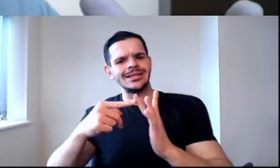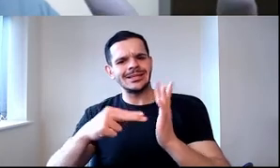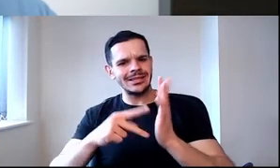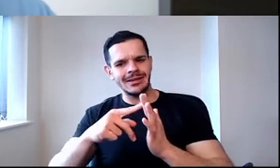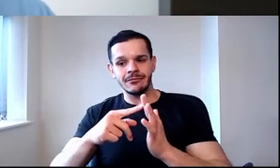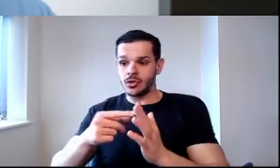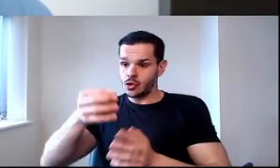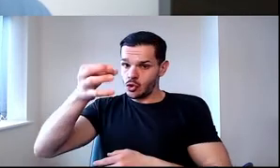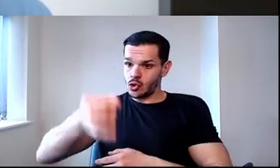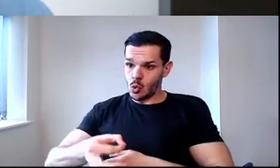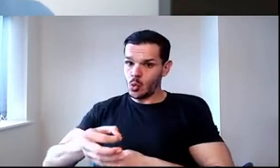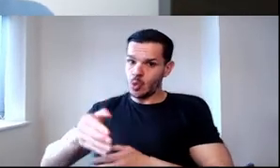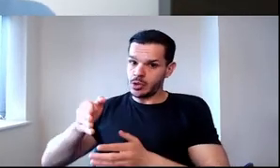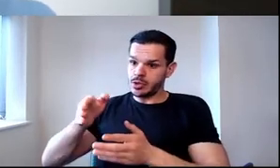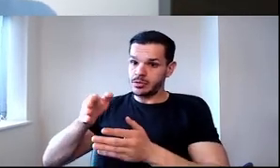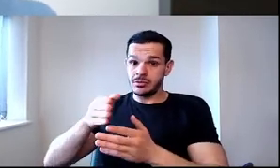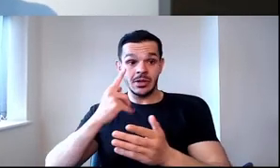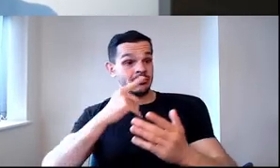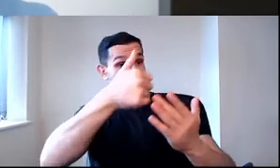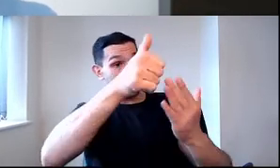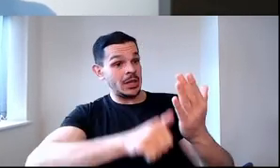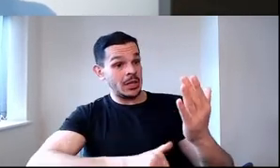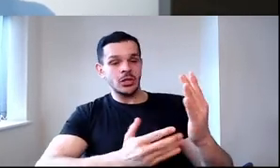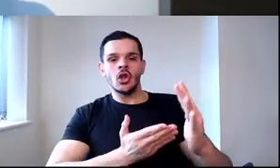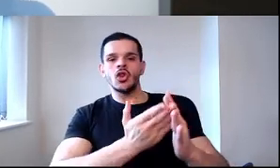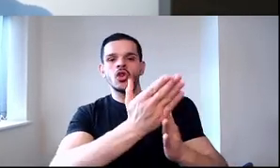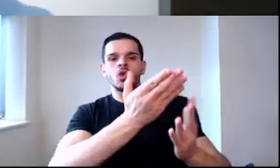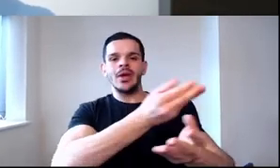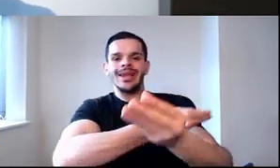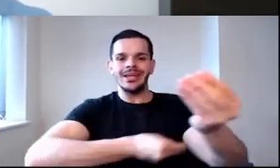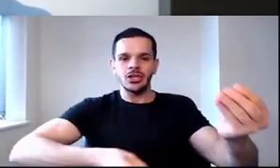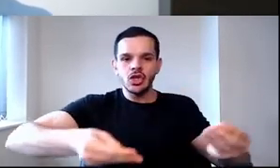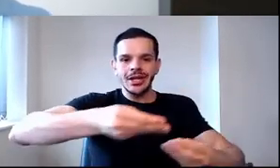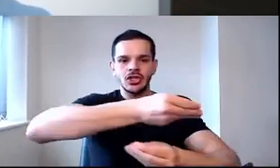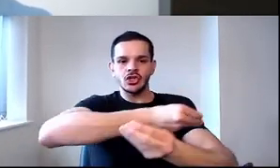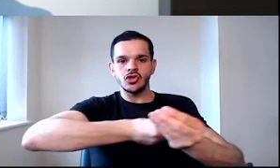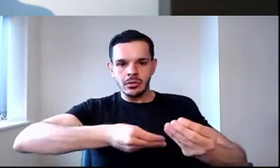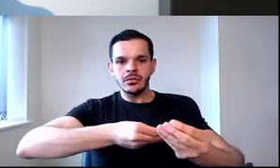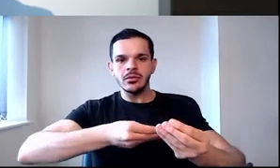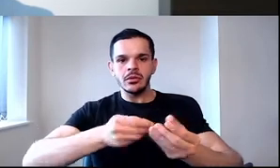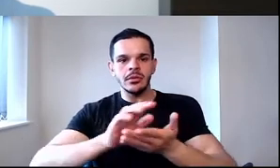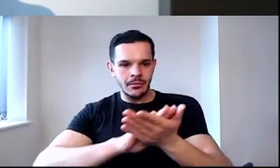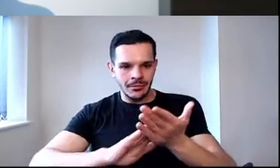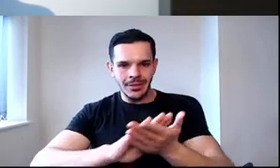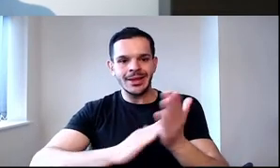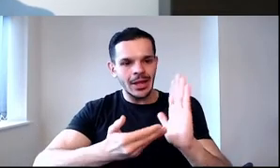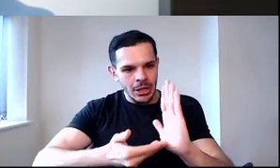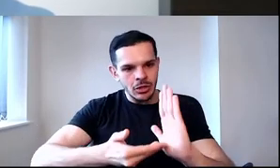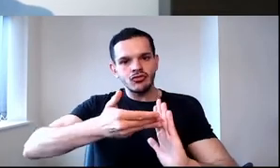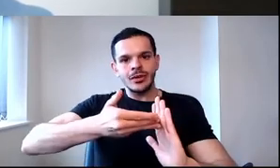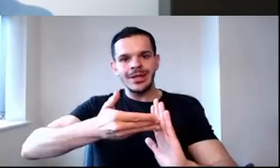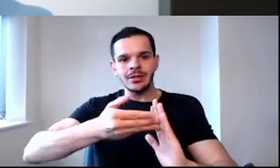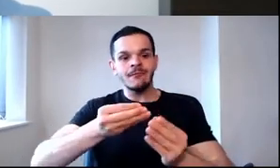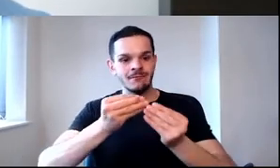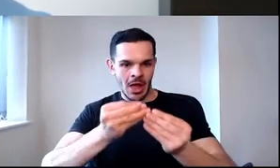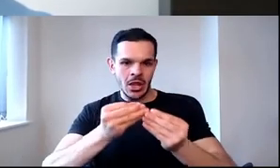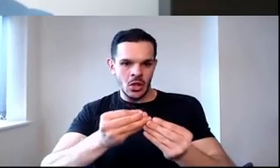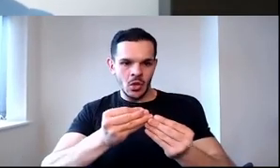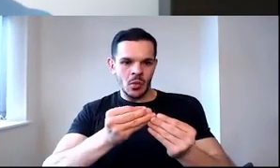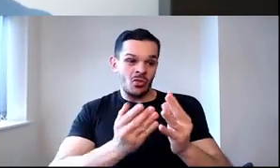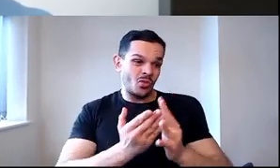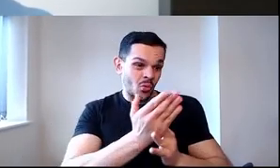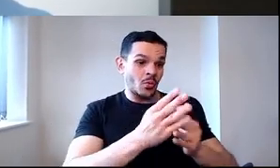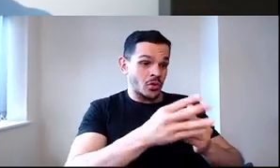actual platform, gets listed on an exchange, and then that increases the amount of value in dollar value or